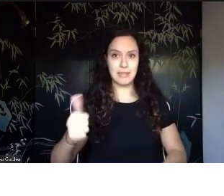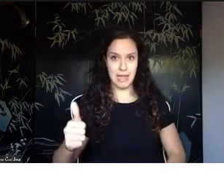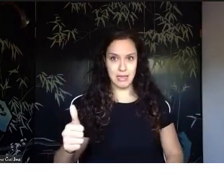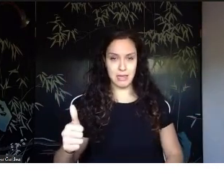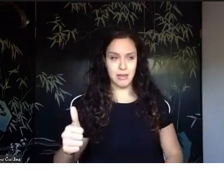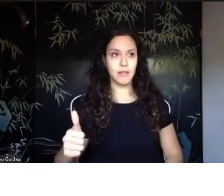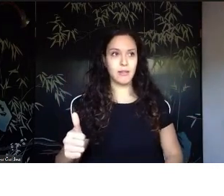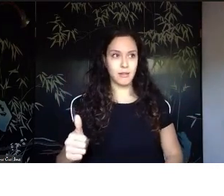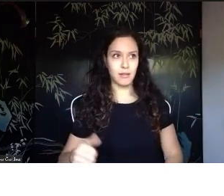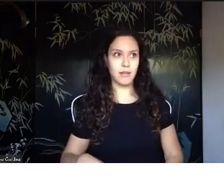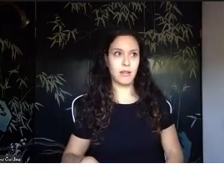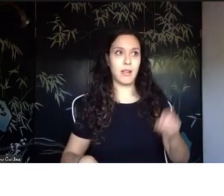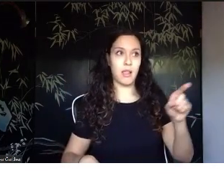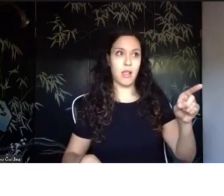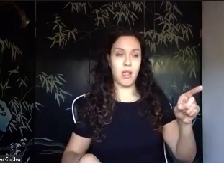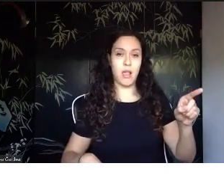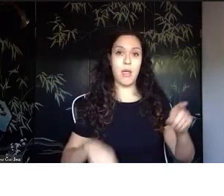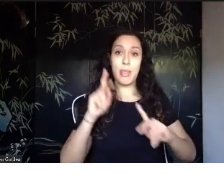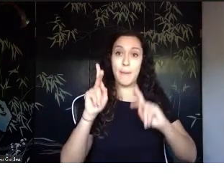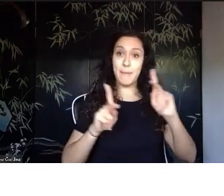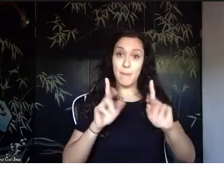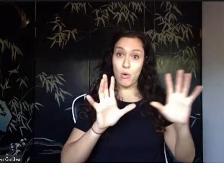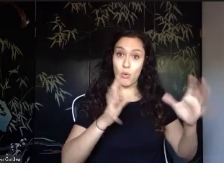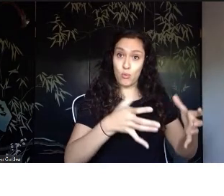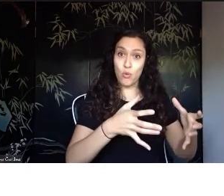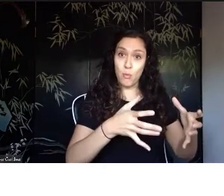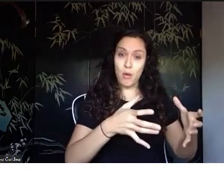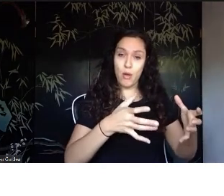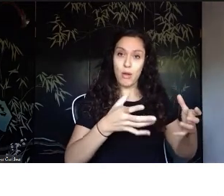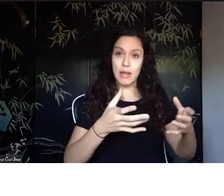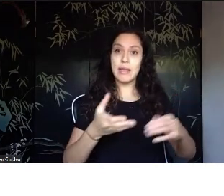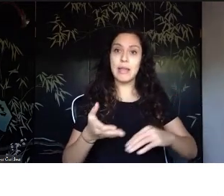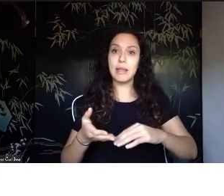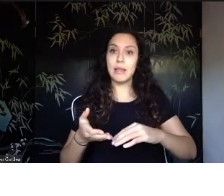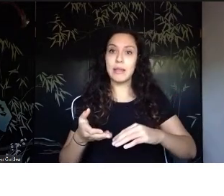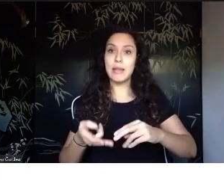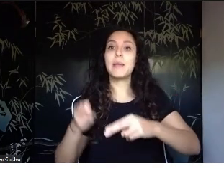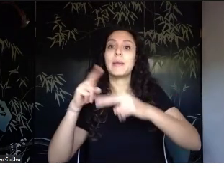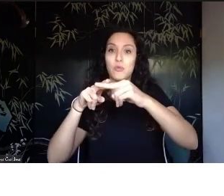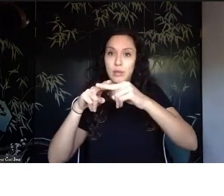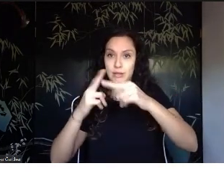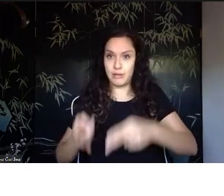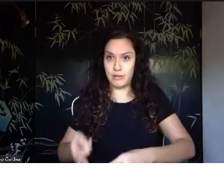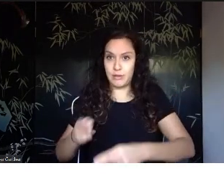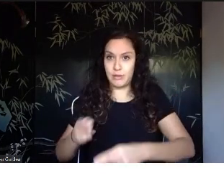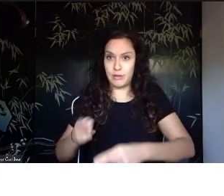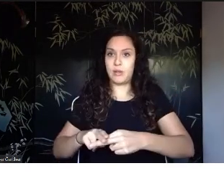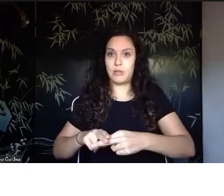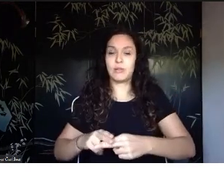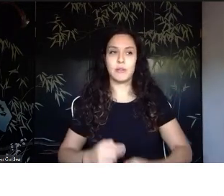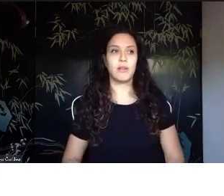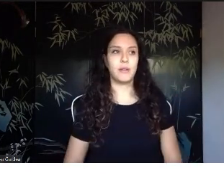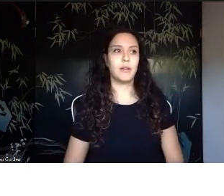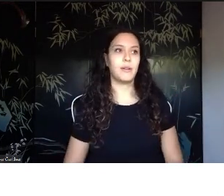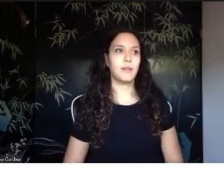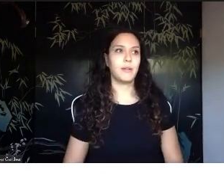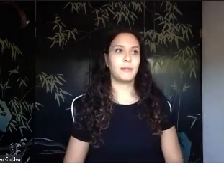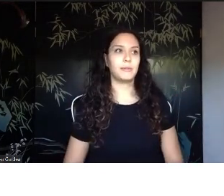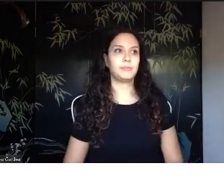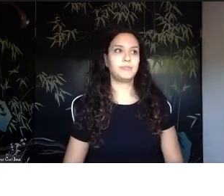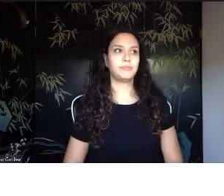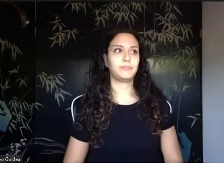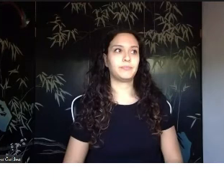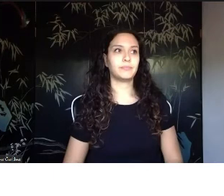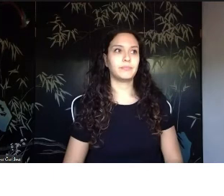to 10. In the previous example, the population increased from 35 to 100, 35 to